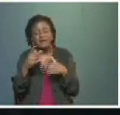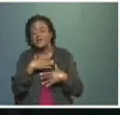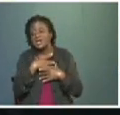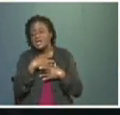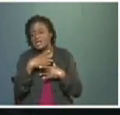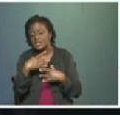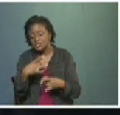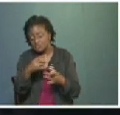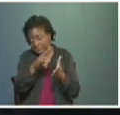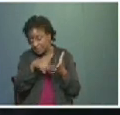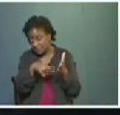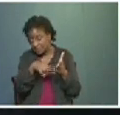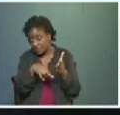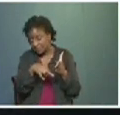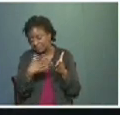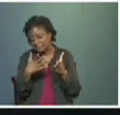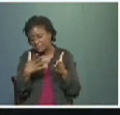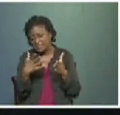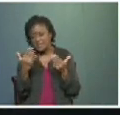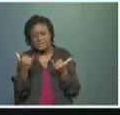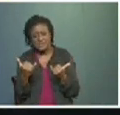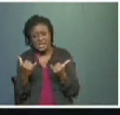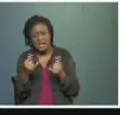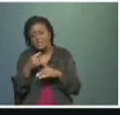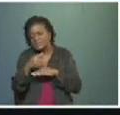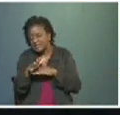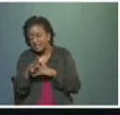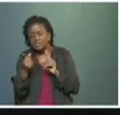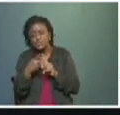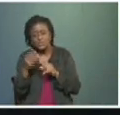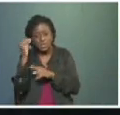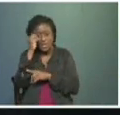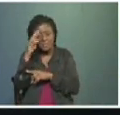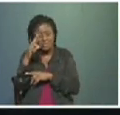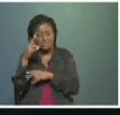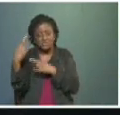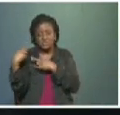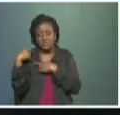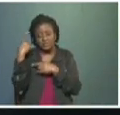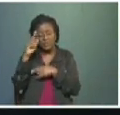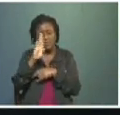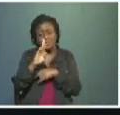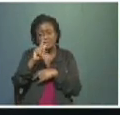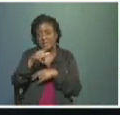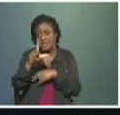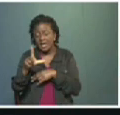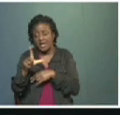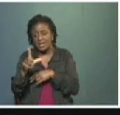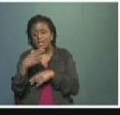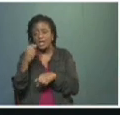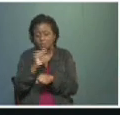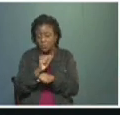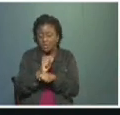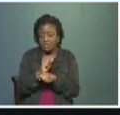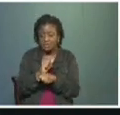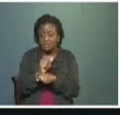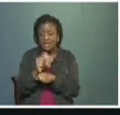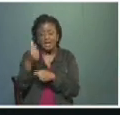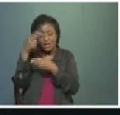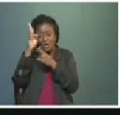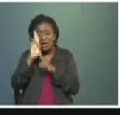interesting read. And of course, it's now been sent to the minister responsible for BPL, the Minister of Works, the Honorable Alfred Sayers, for